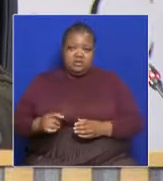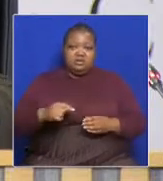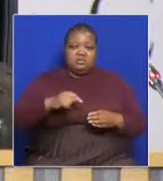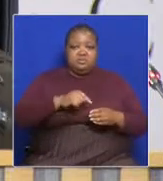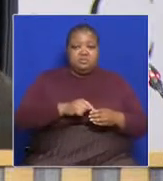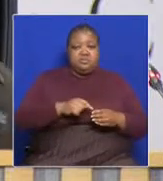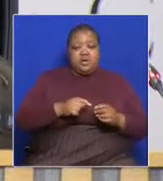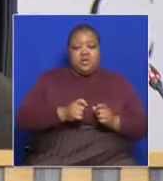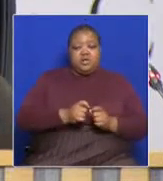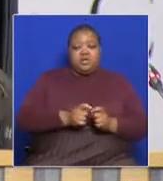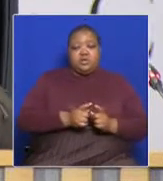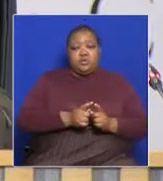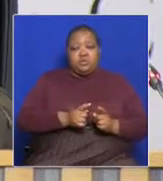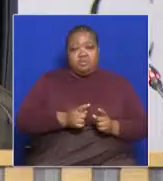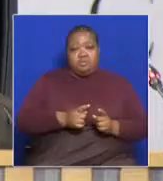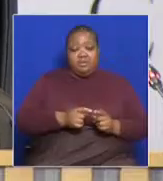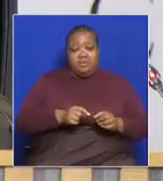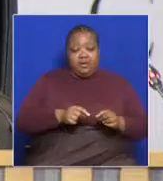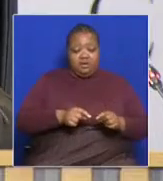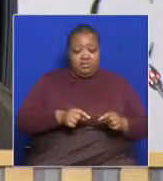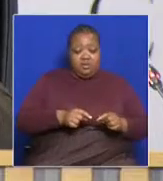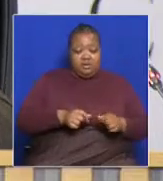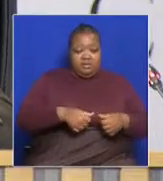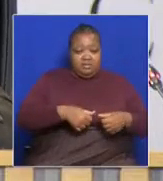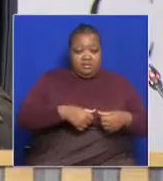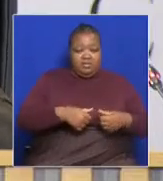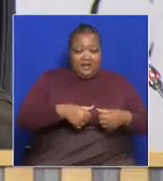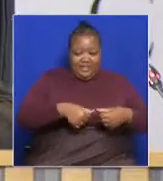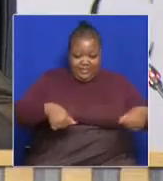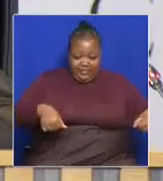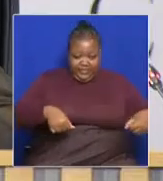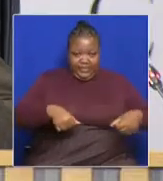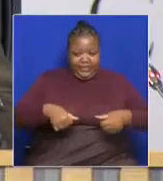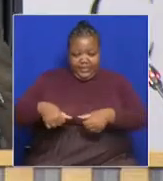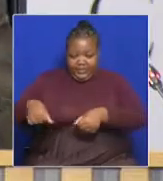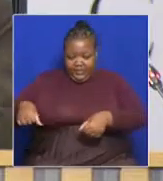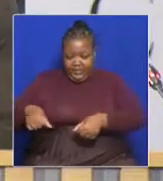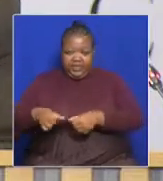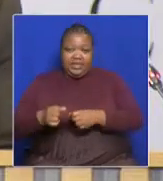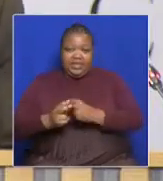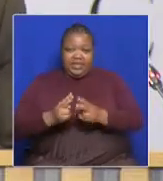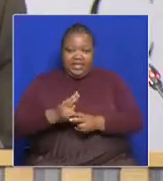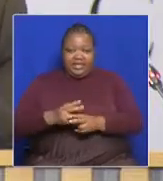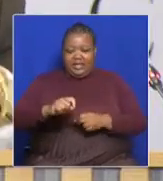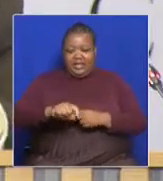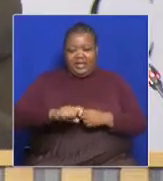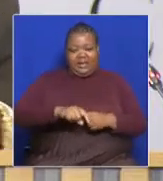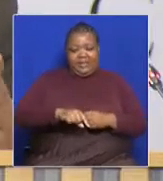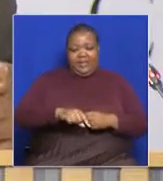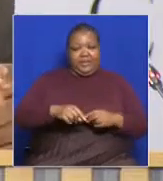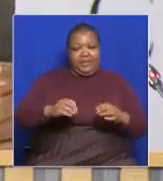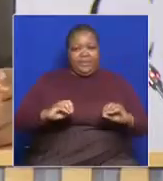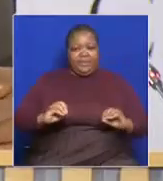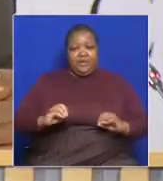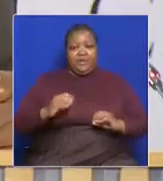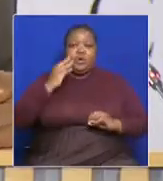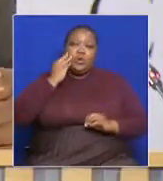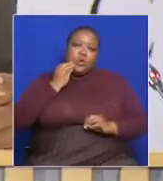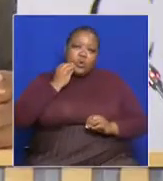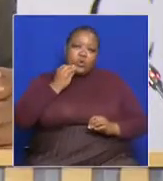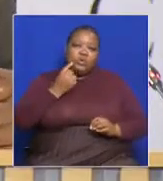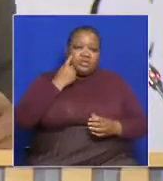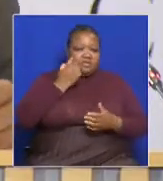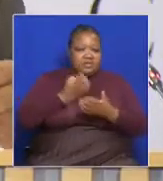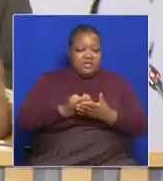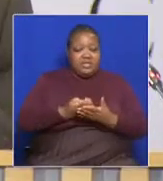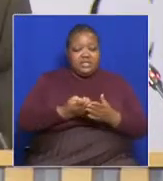the brick, you seal the brick with tape again, a little bit of tape so it doesn't leak. You put the old exhibit bag together with this brick that you've now